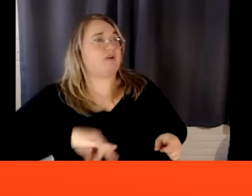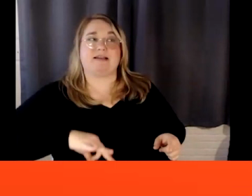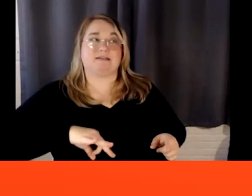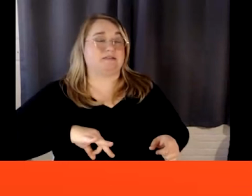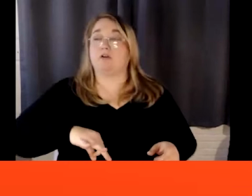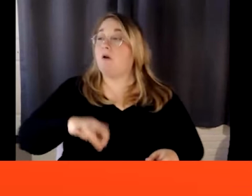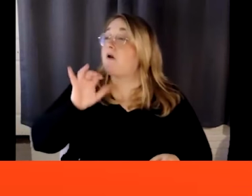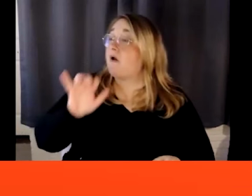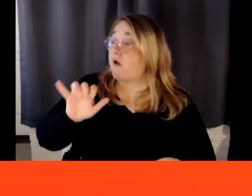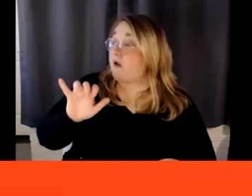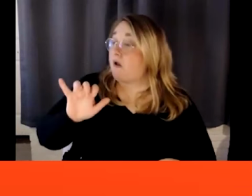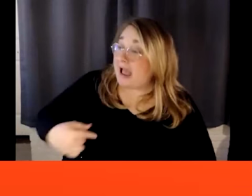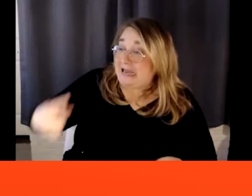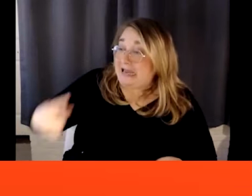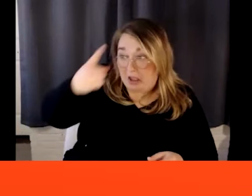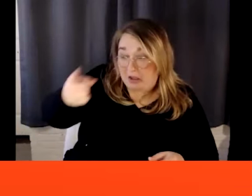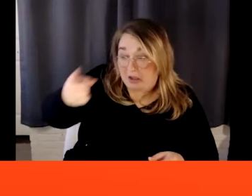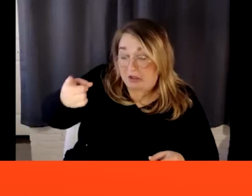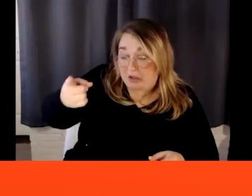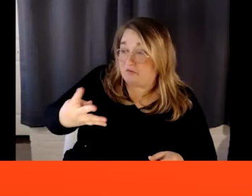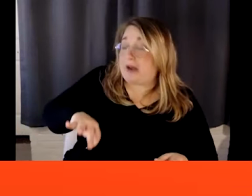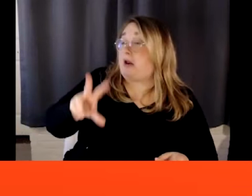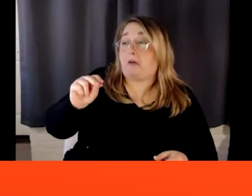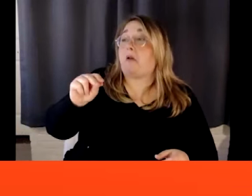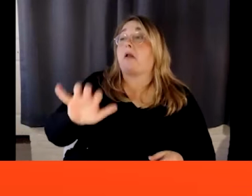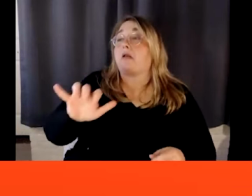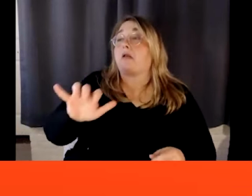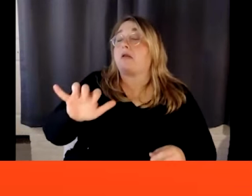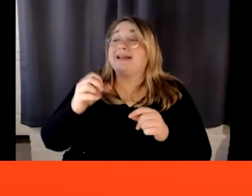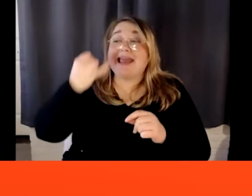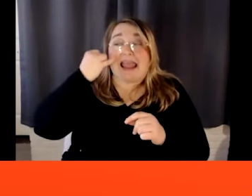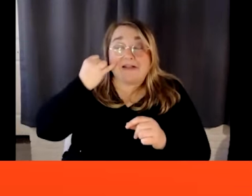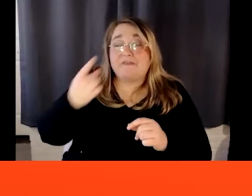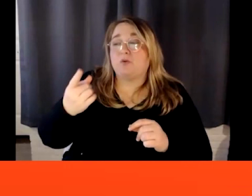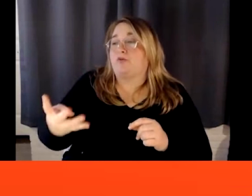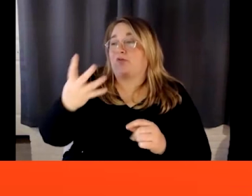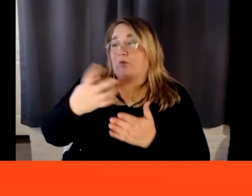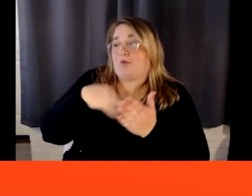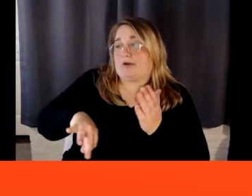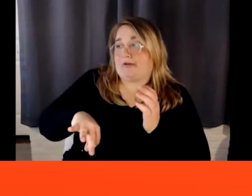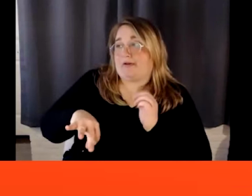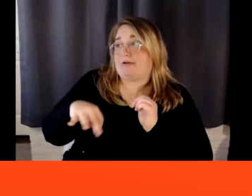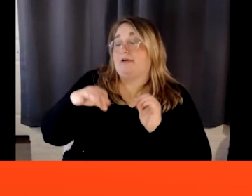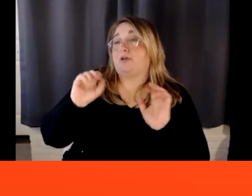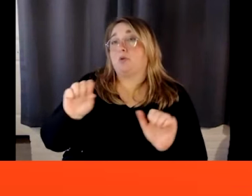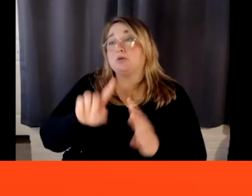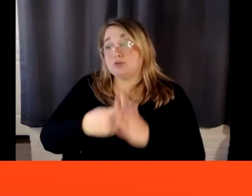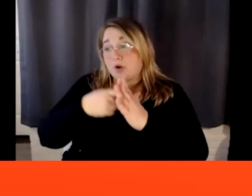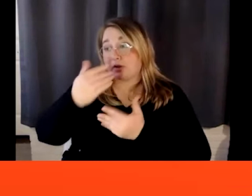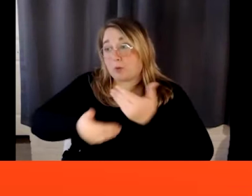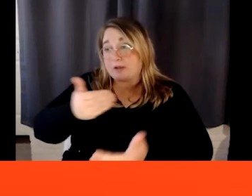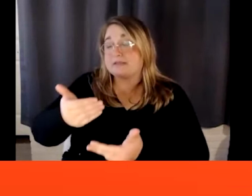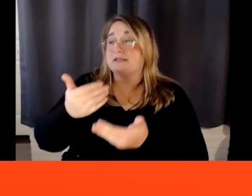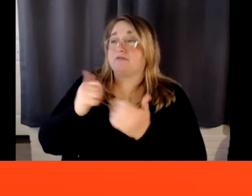4 credit. If you were 4 credit, we could begin the process of trying to work you that